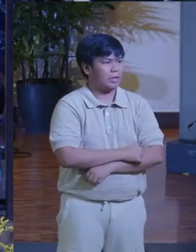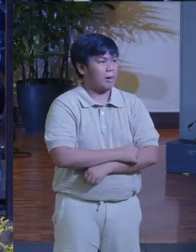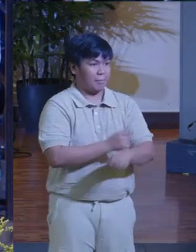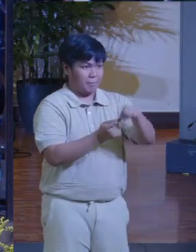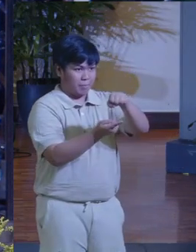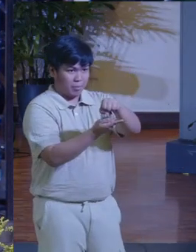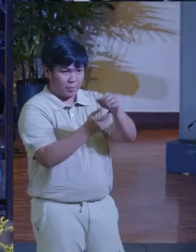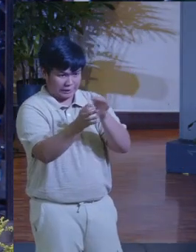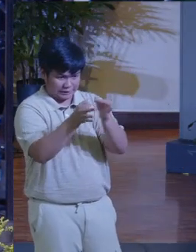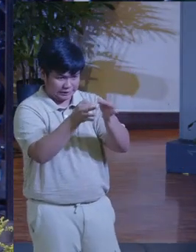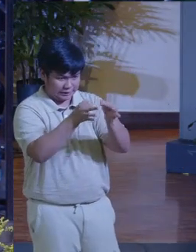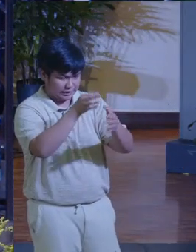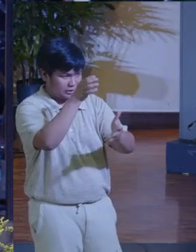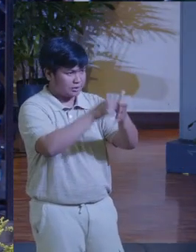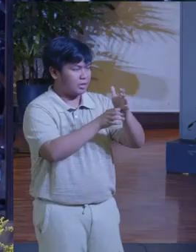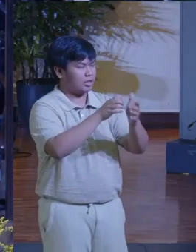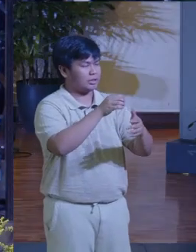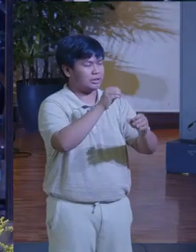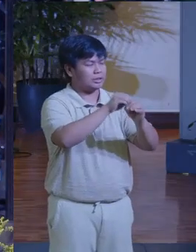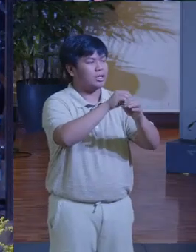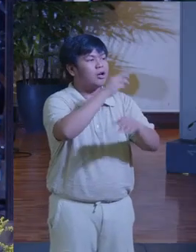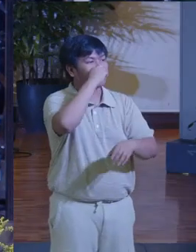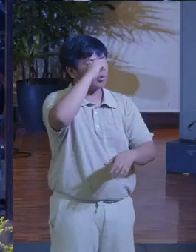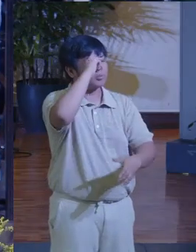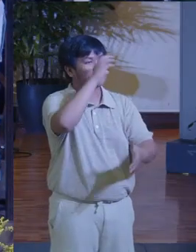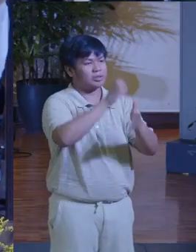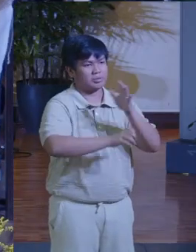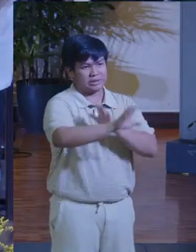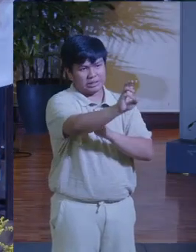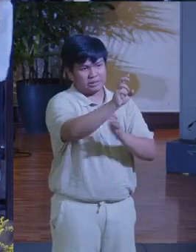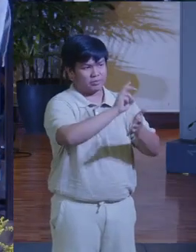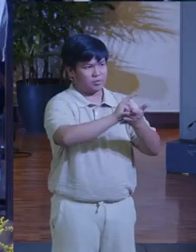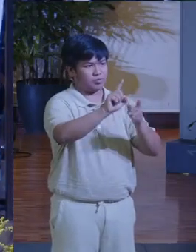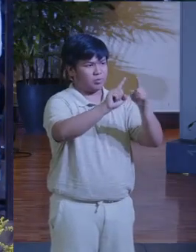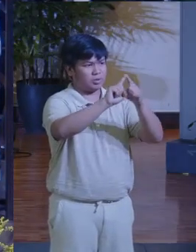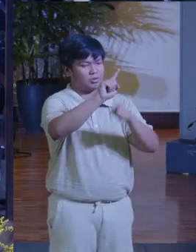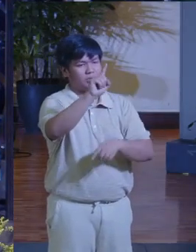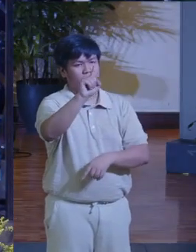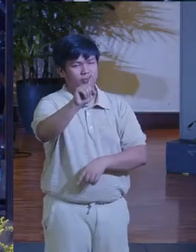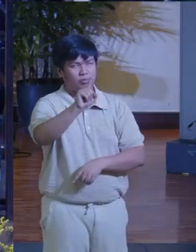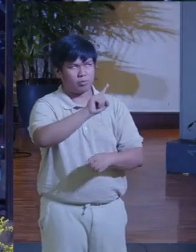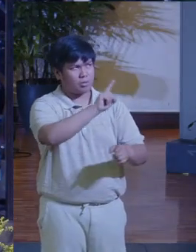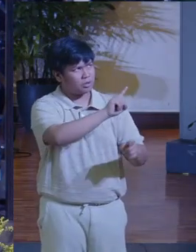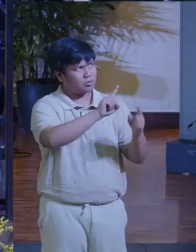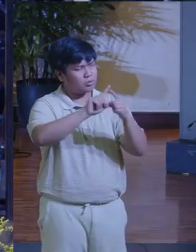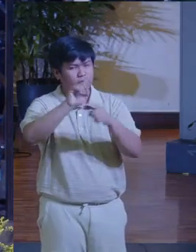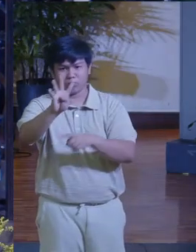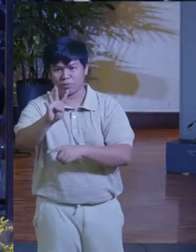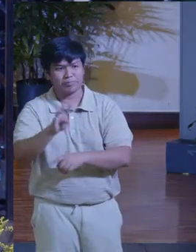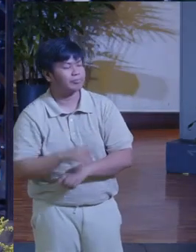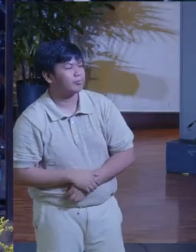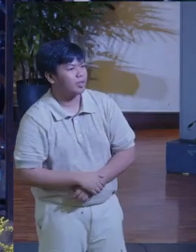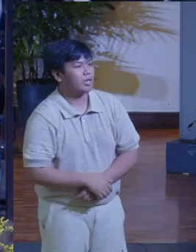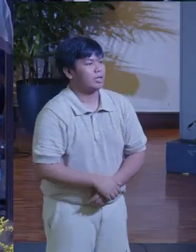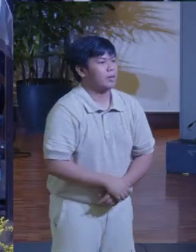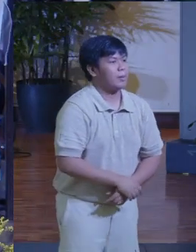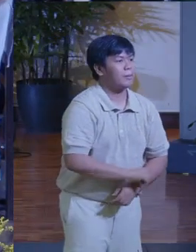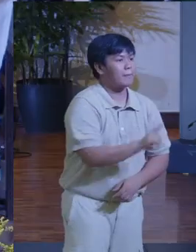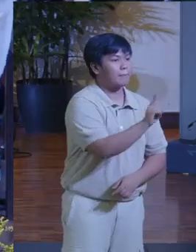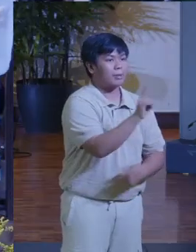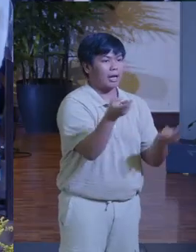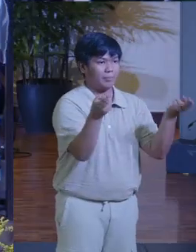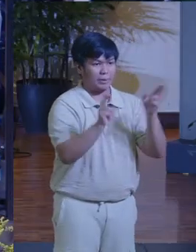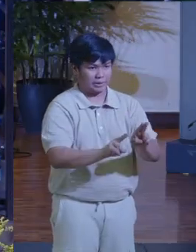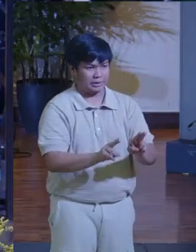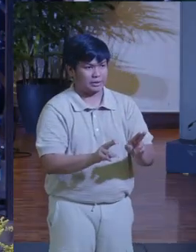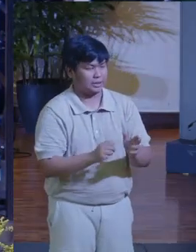Piniliwanag niya ito sa Romans 6, verses 1 to 4. What shall we say then? Are